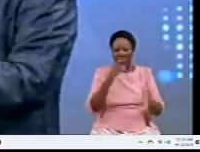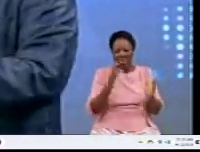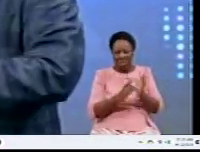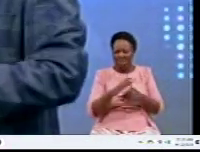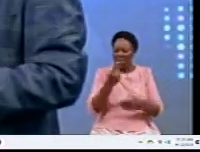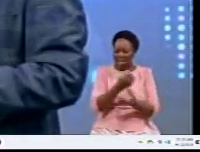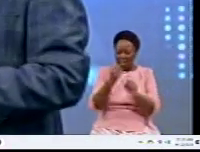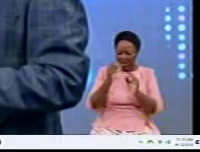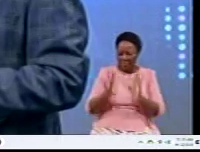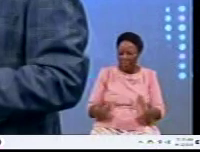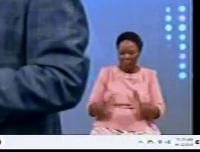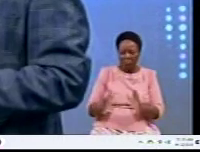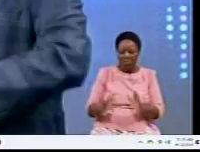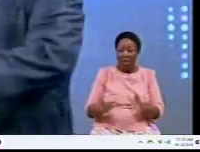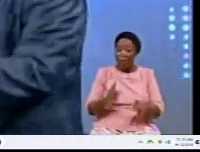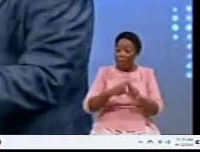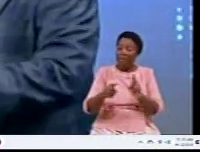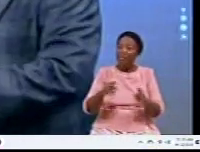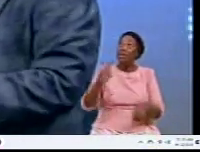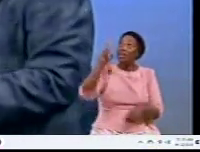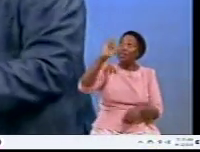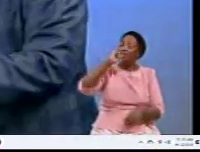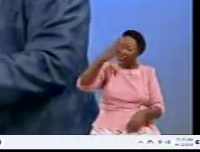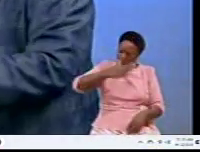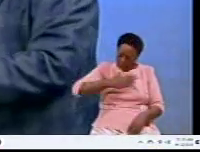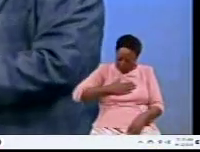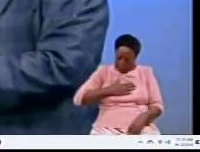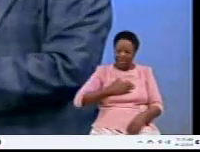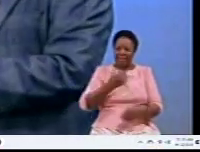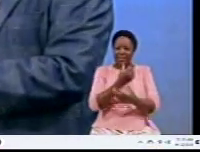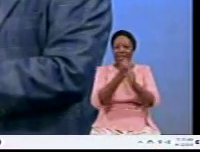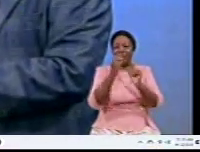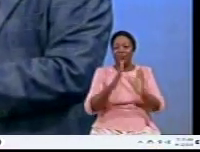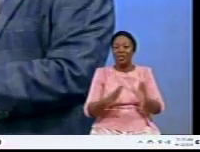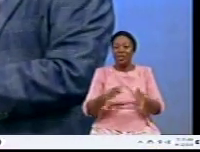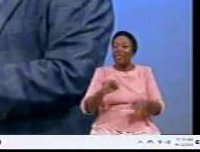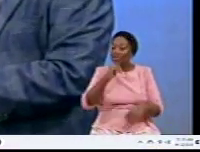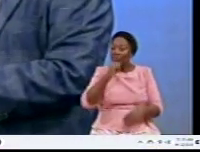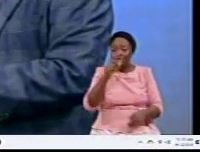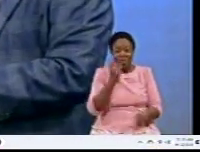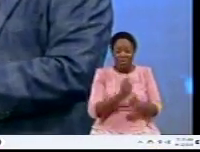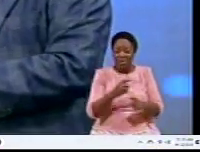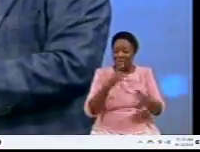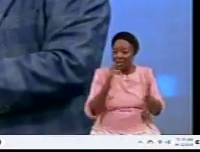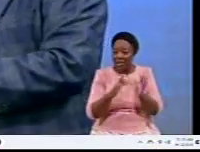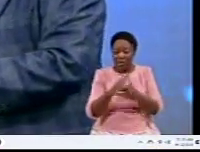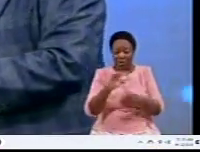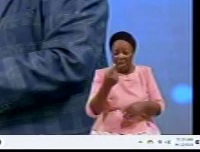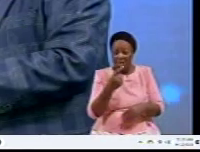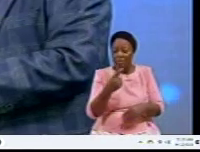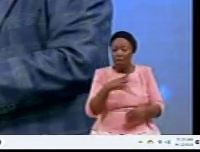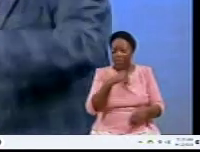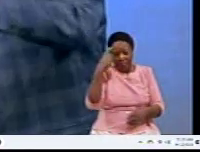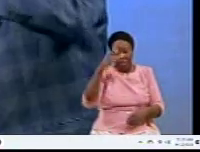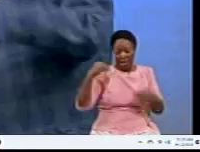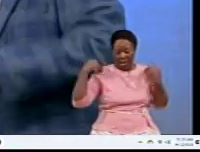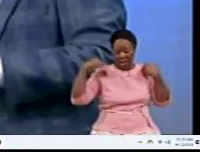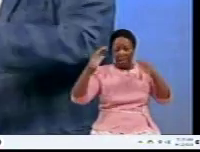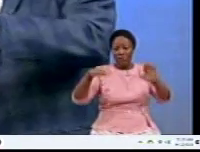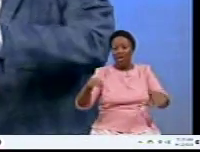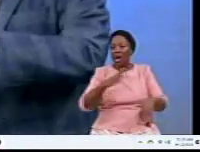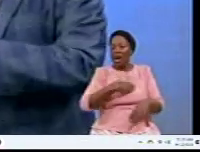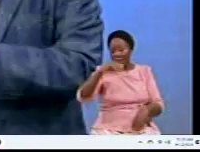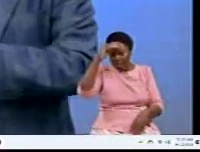Savior, is my Savior. It's not Jesus the Lord alone for the angels and men.